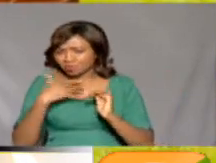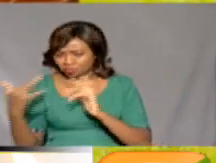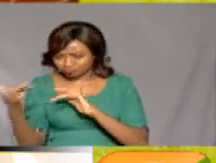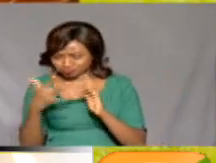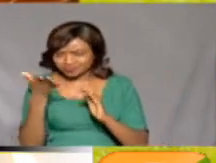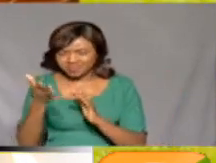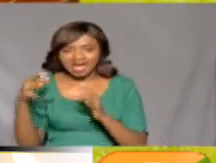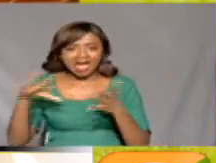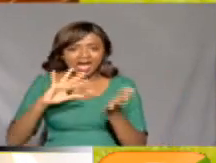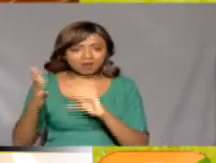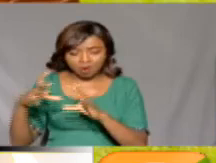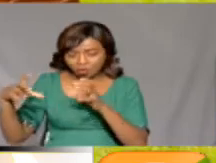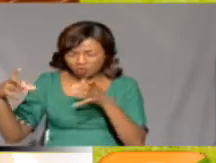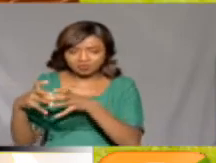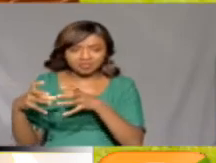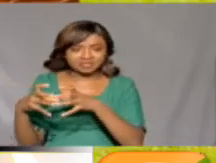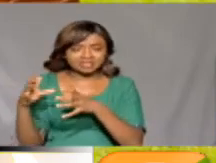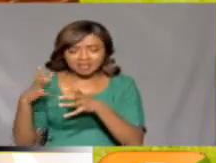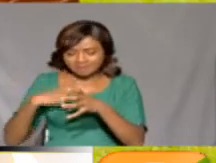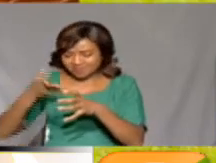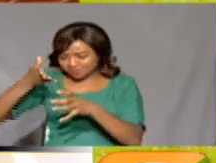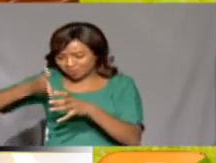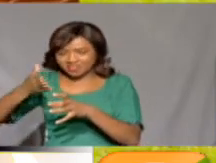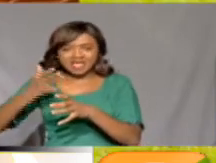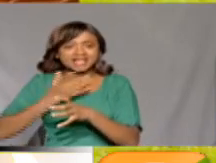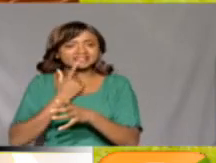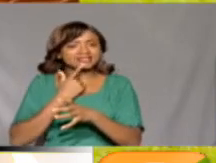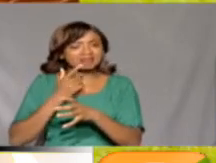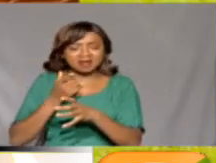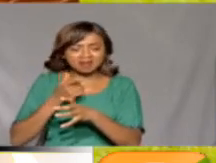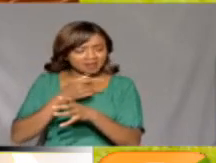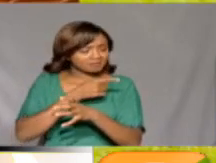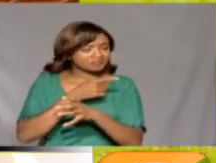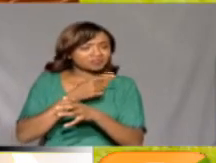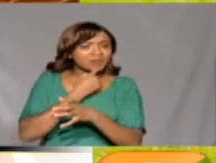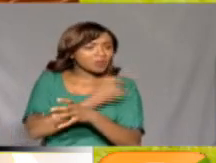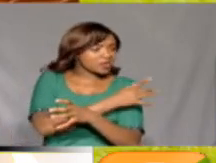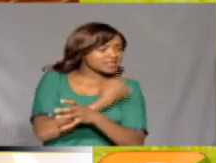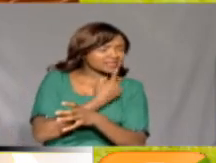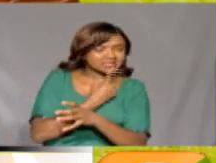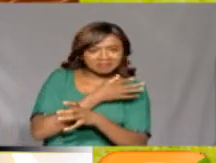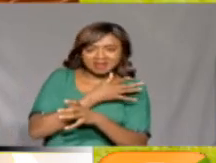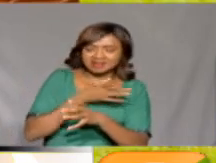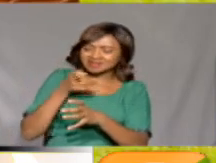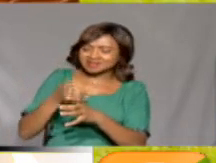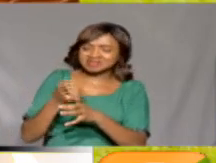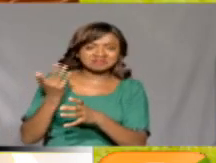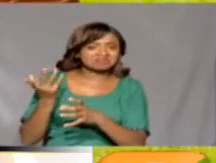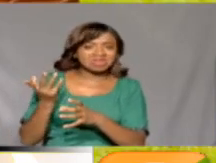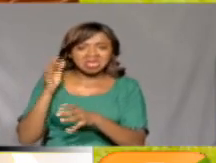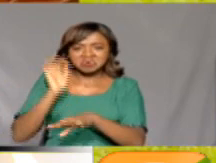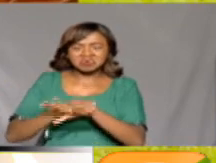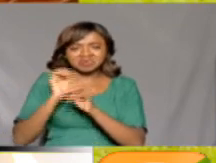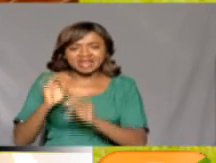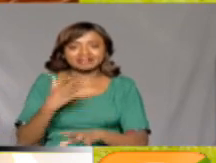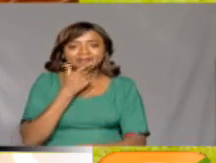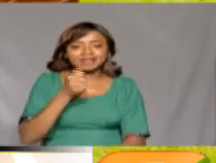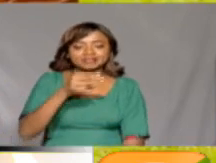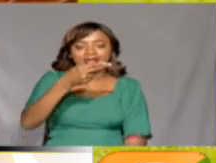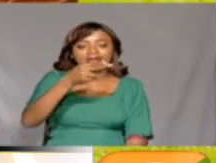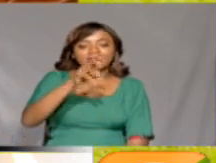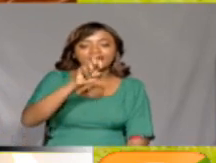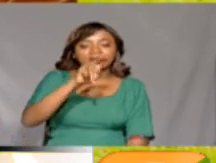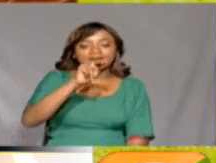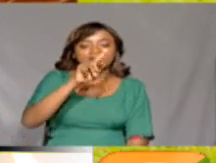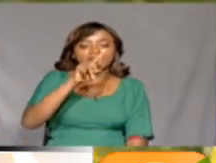Ruto cannot be the person, you know, you should choose from seasoned people like Henry Kosgei,